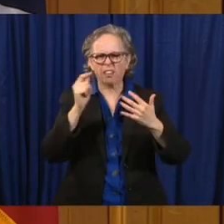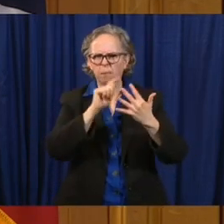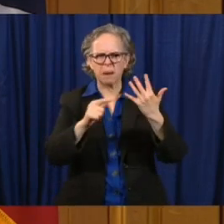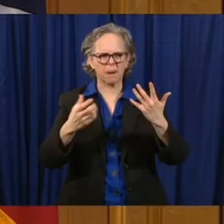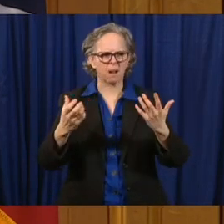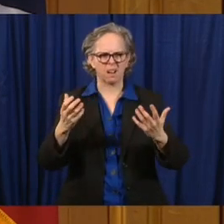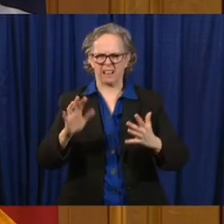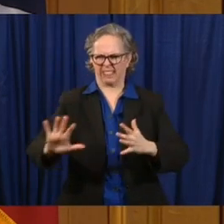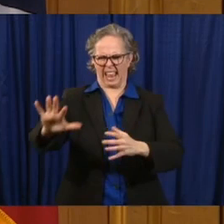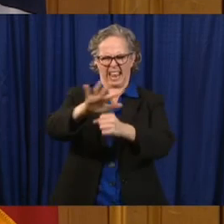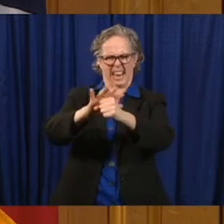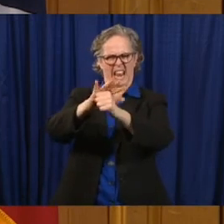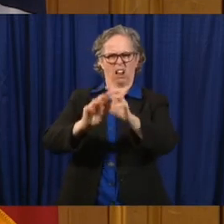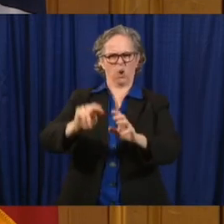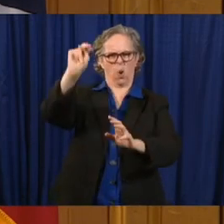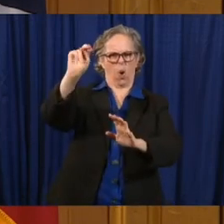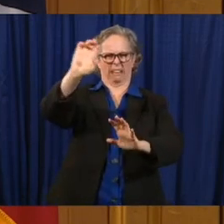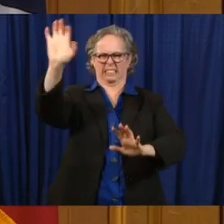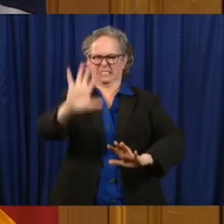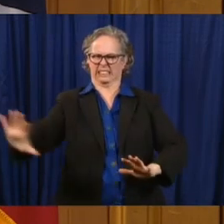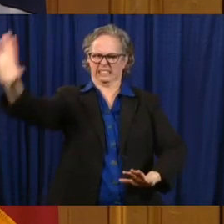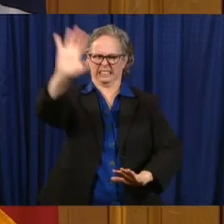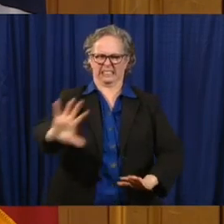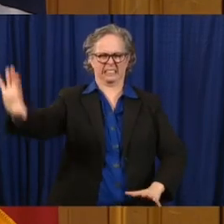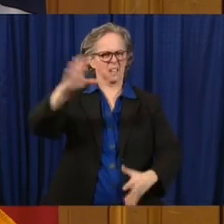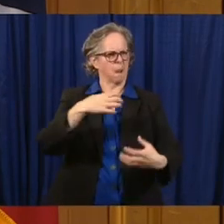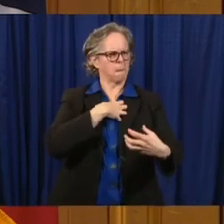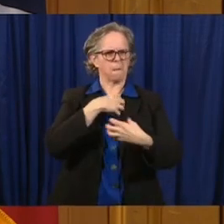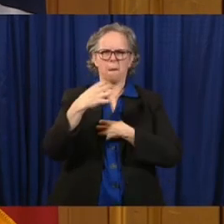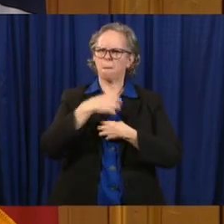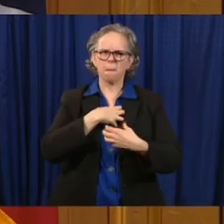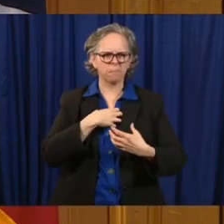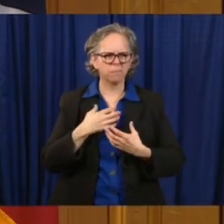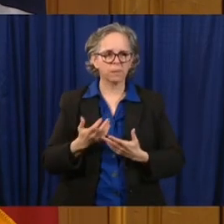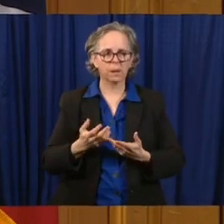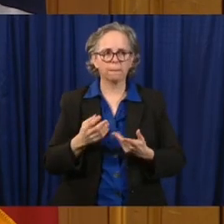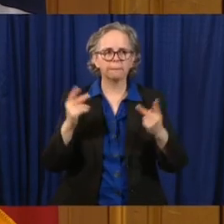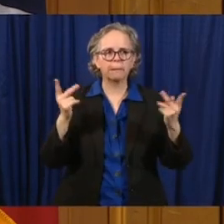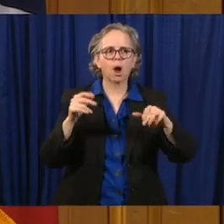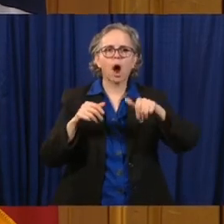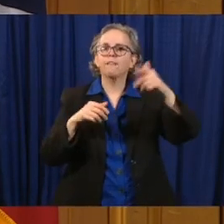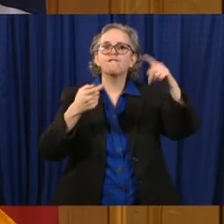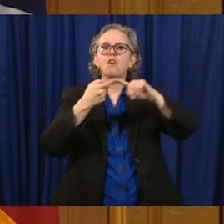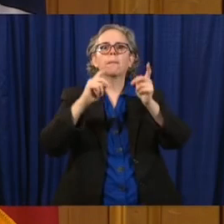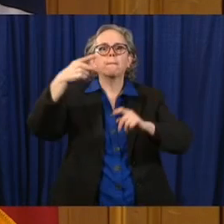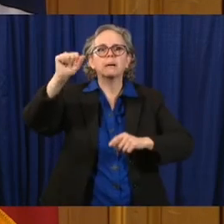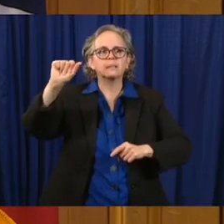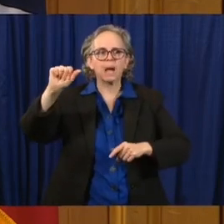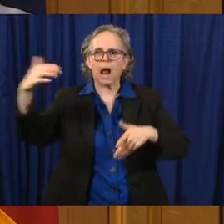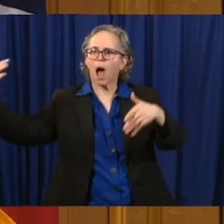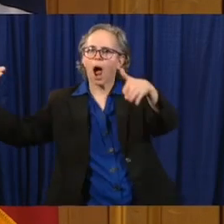state about the situation with folks coming in from Pennsylvania, coming into those